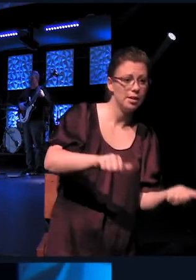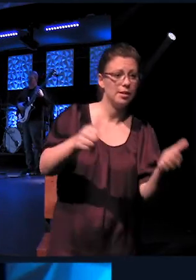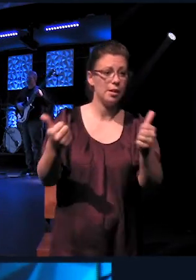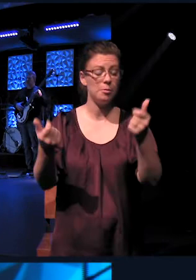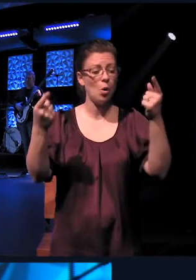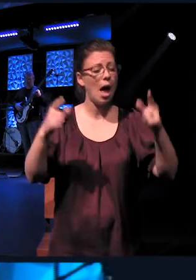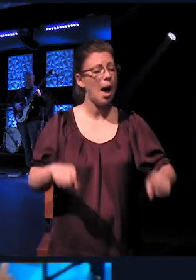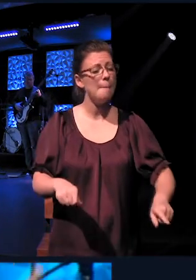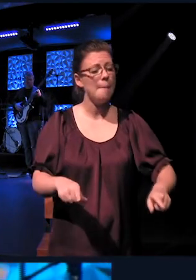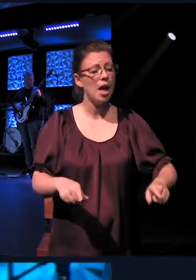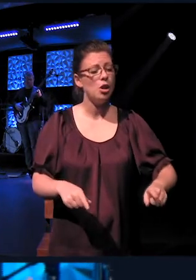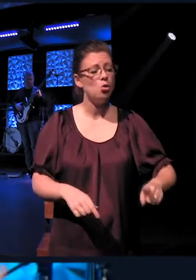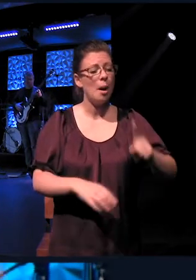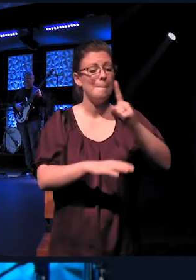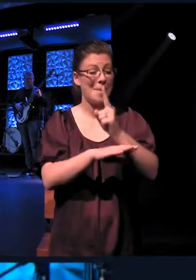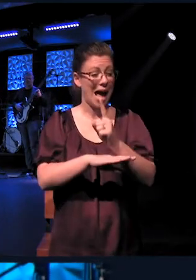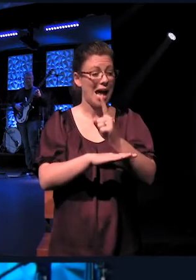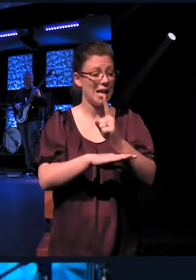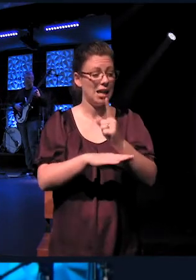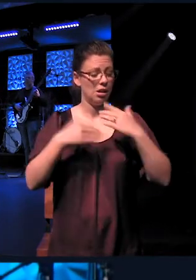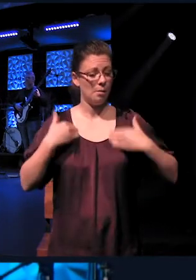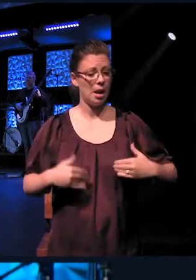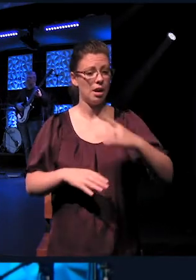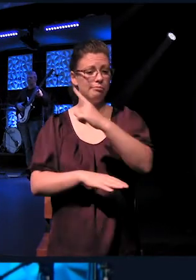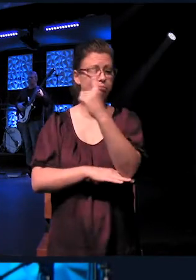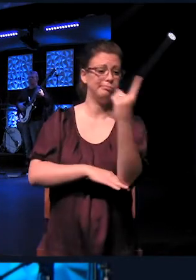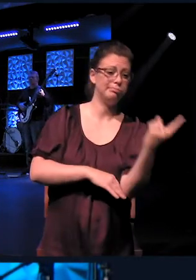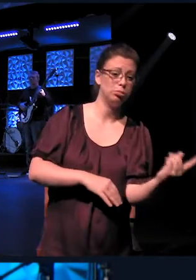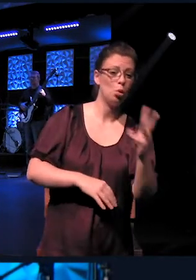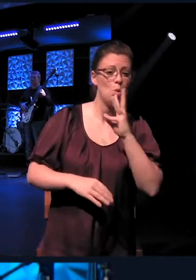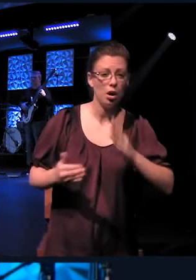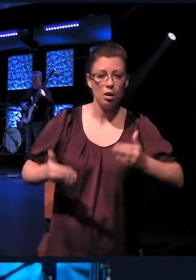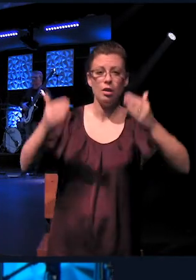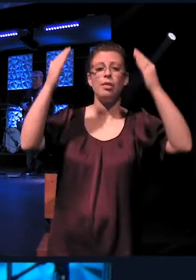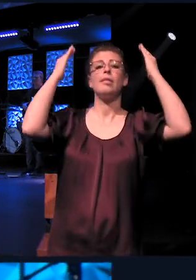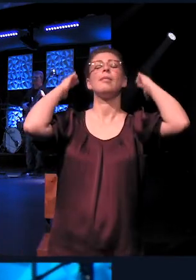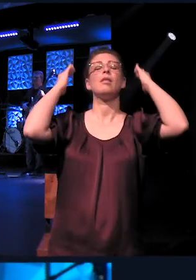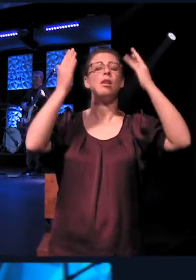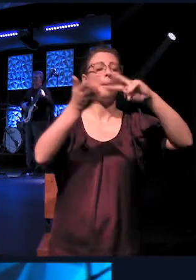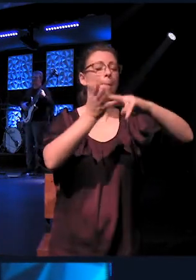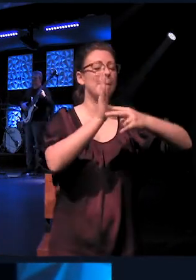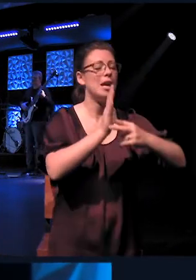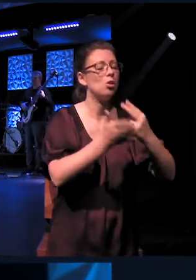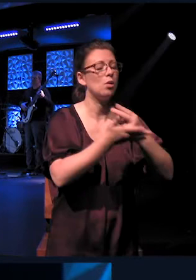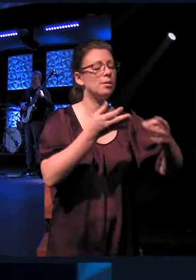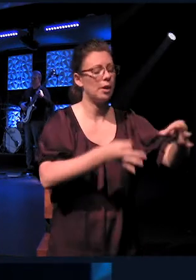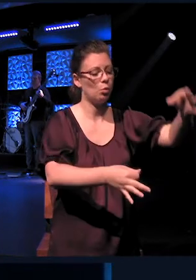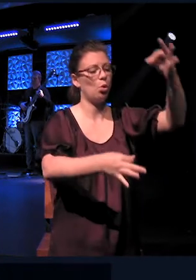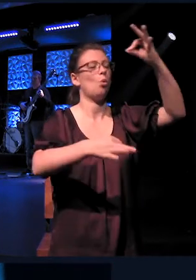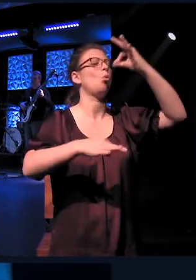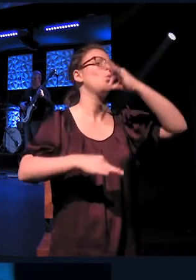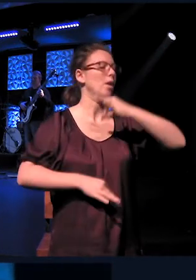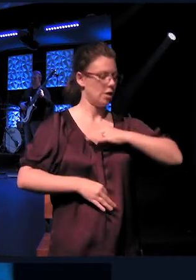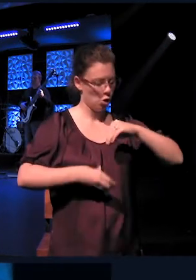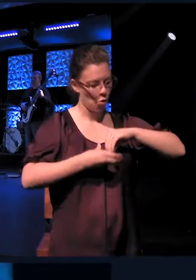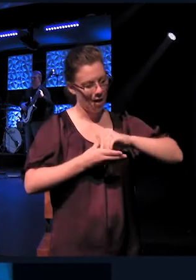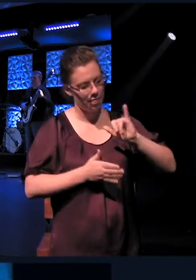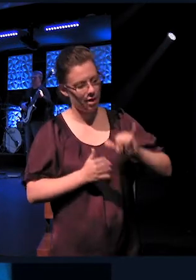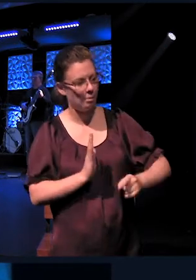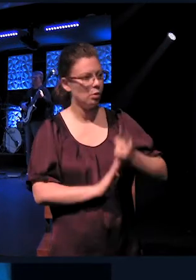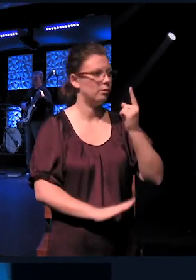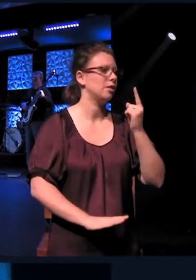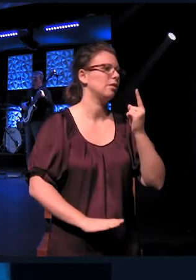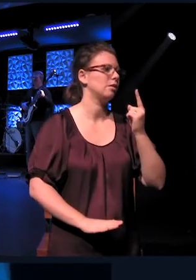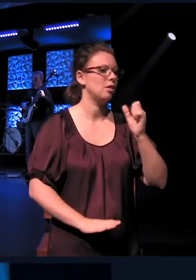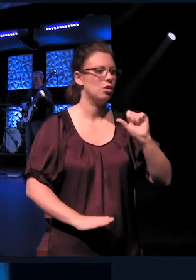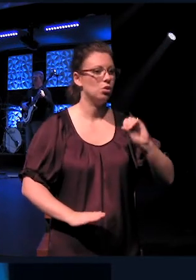water. With baptism in the Holy Spirit, being filled with the Spirit means that every nook, crevice, and cranny of your internal